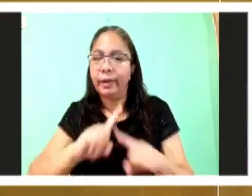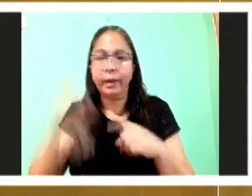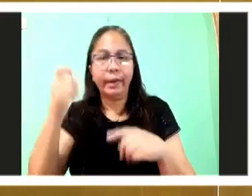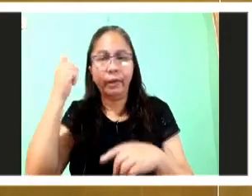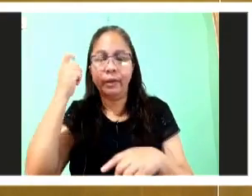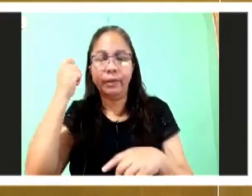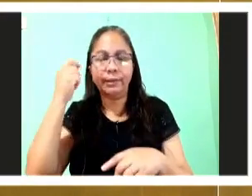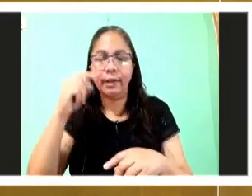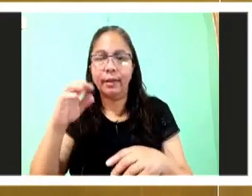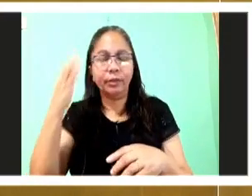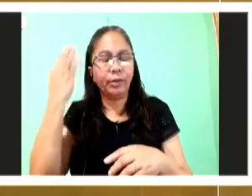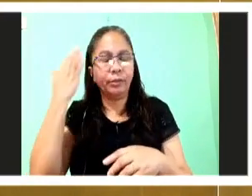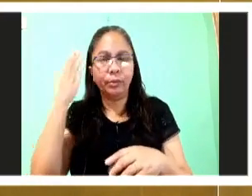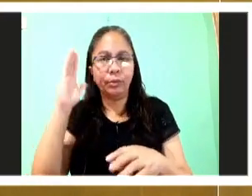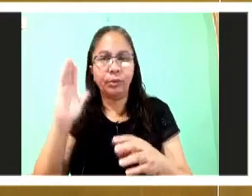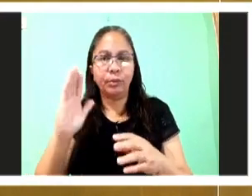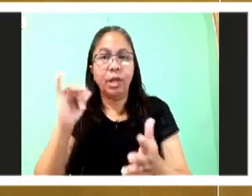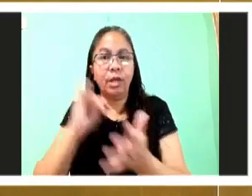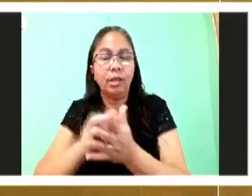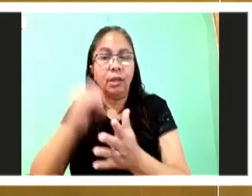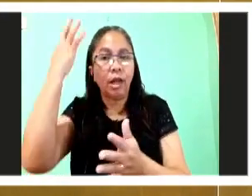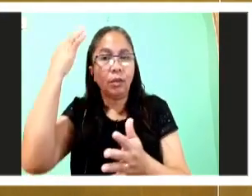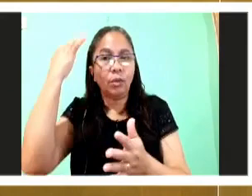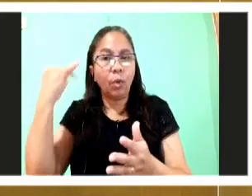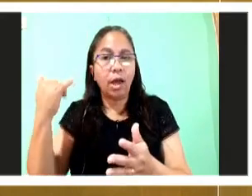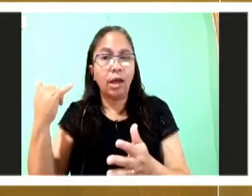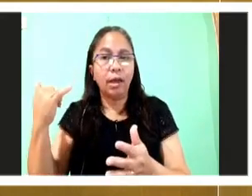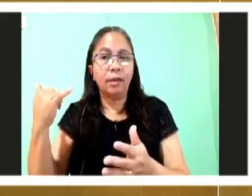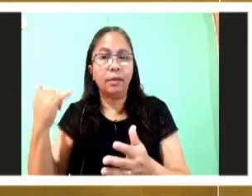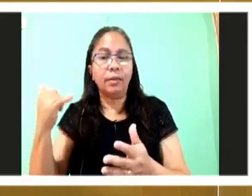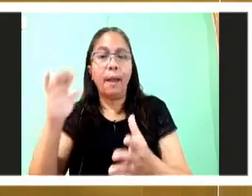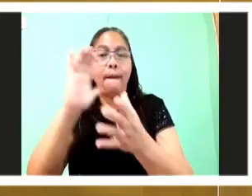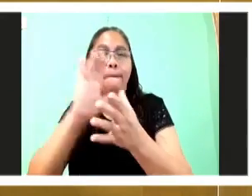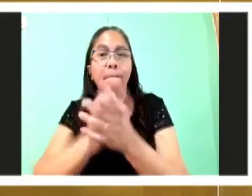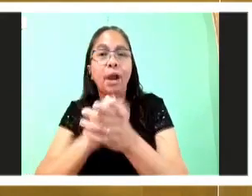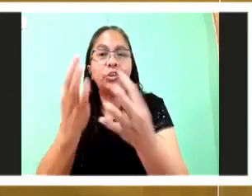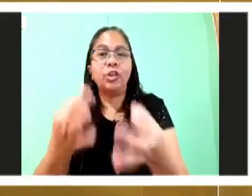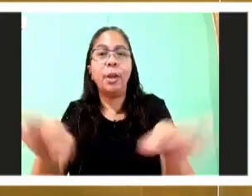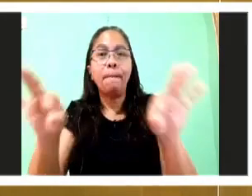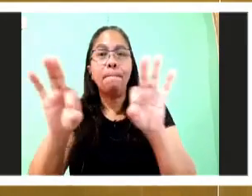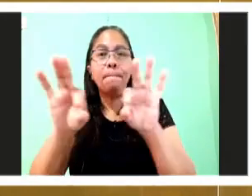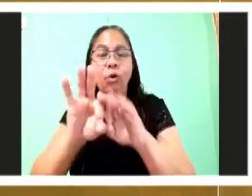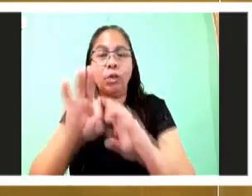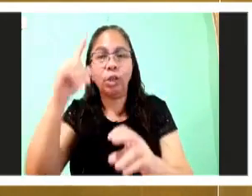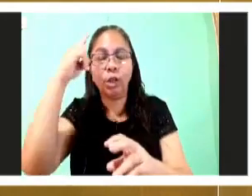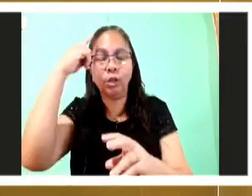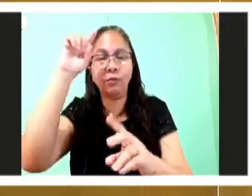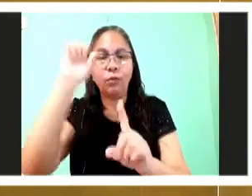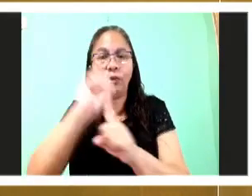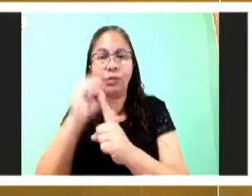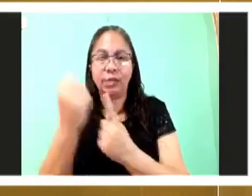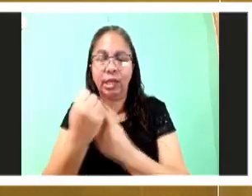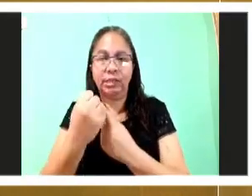marriage is the cornerstone of civilization. That's why it is. Because it is in marriage